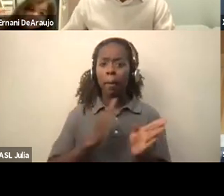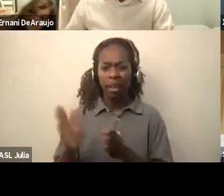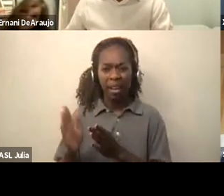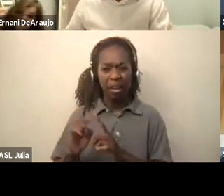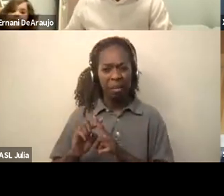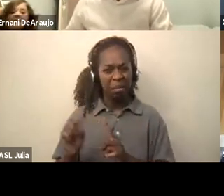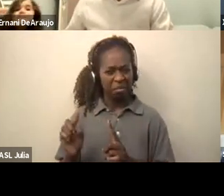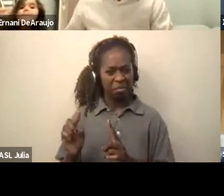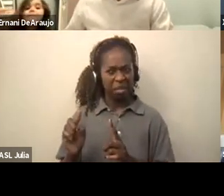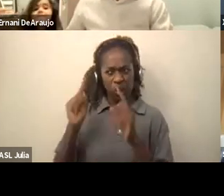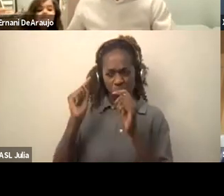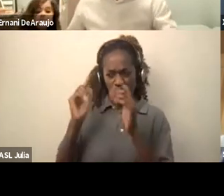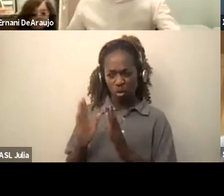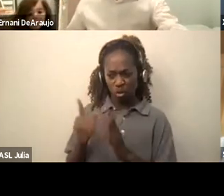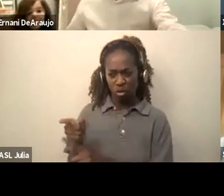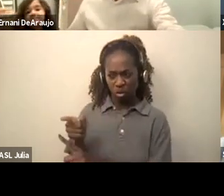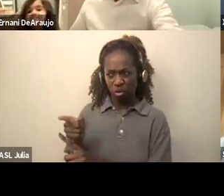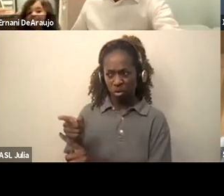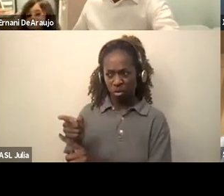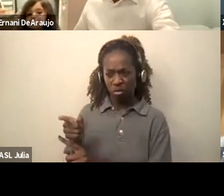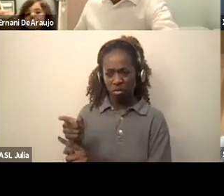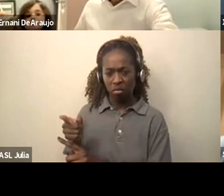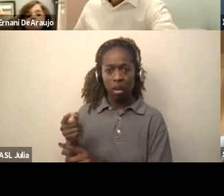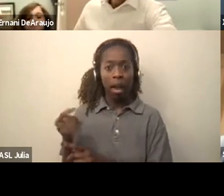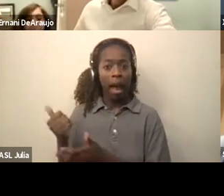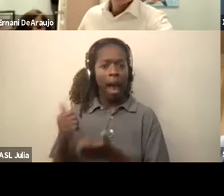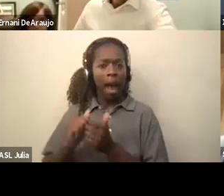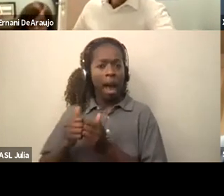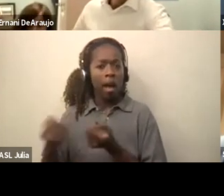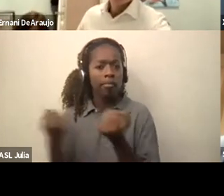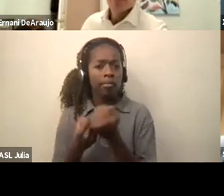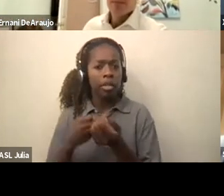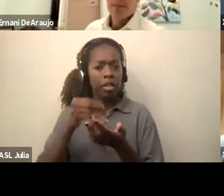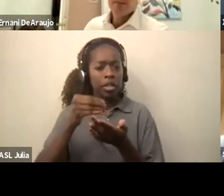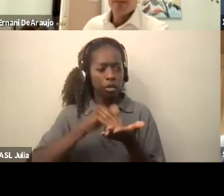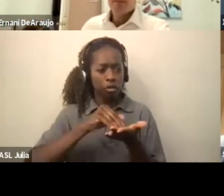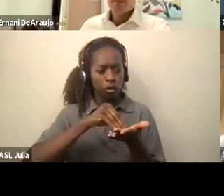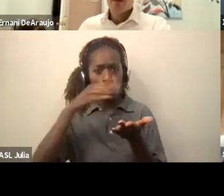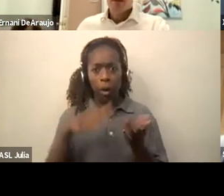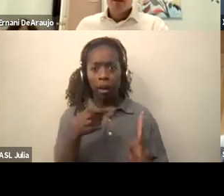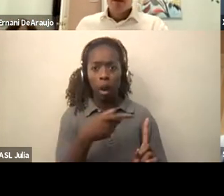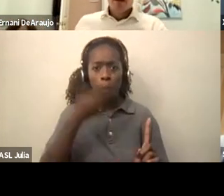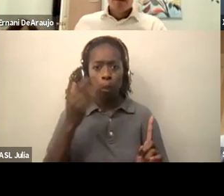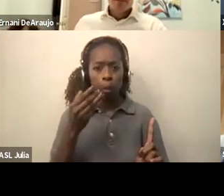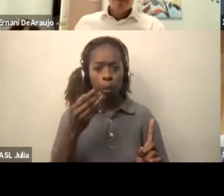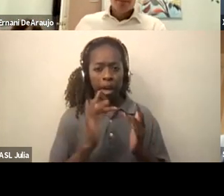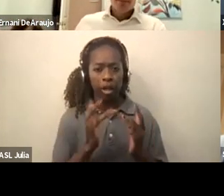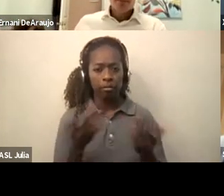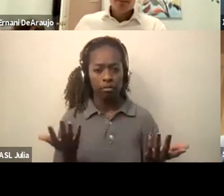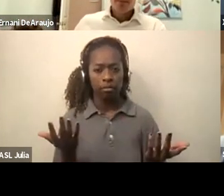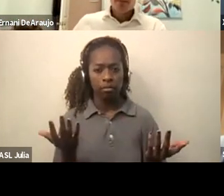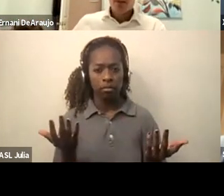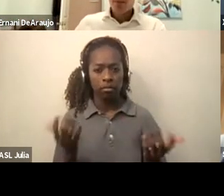tutor help a child who doesn't have internet what are we doing to try and communicate that these tutors are actually going to be